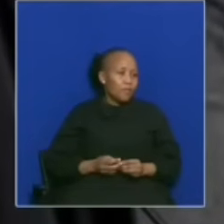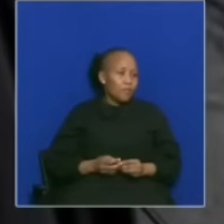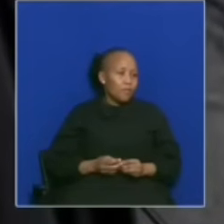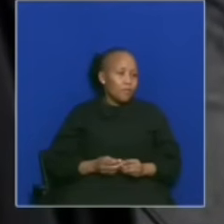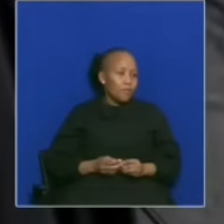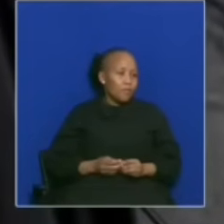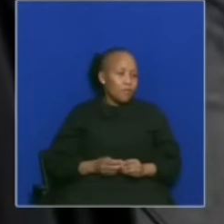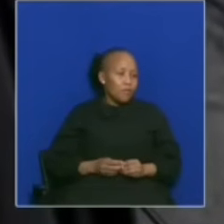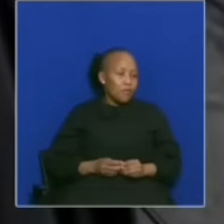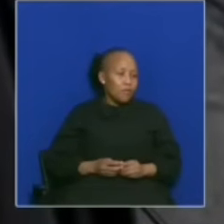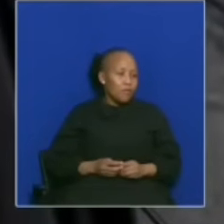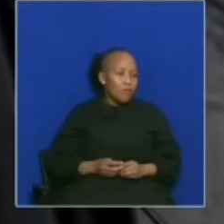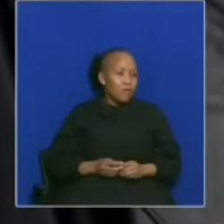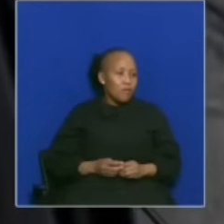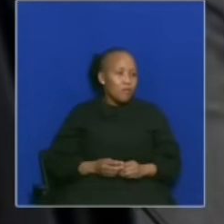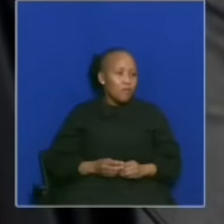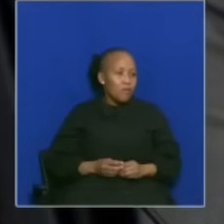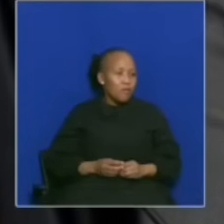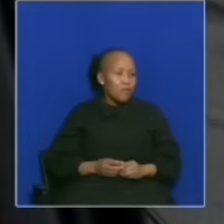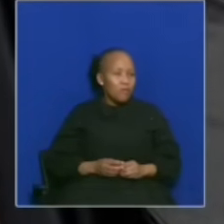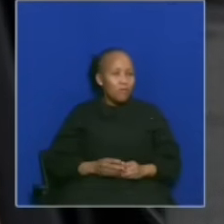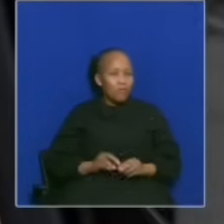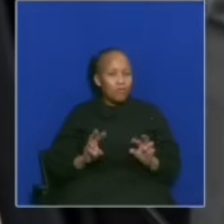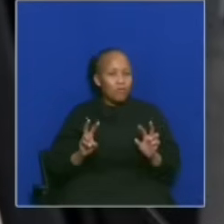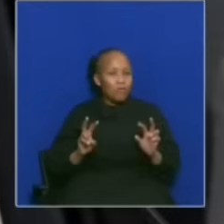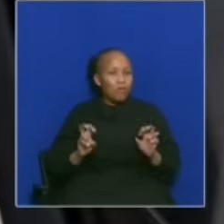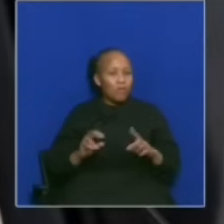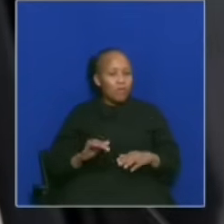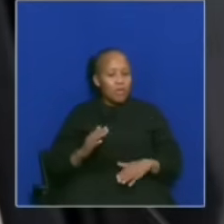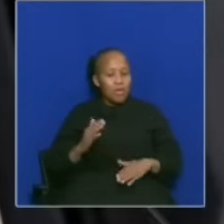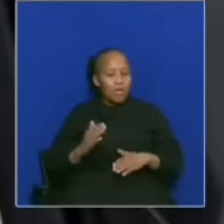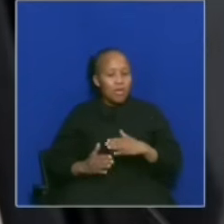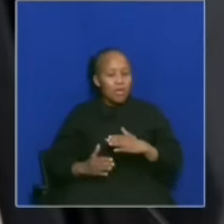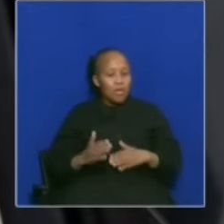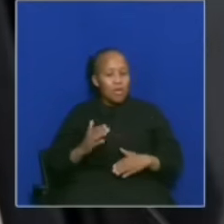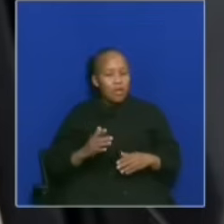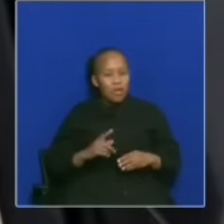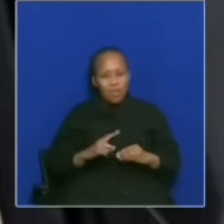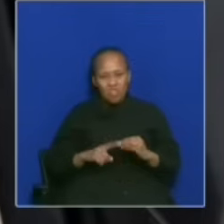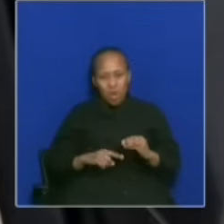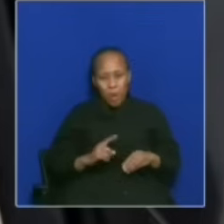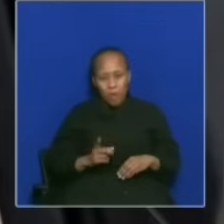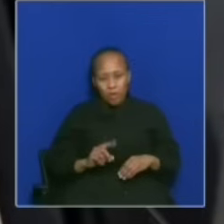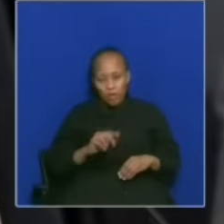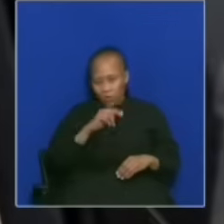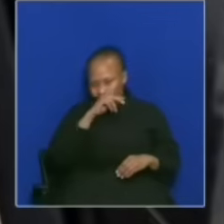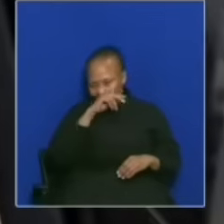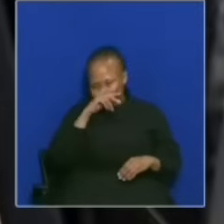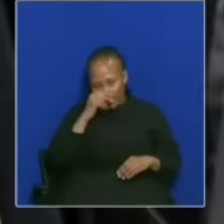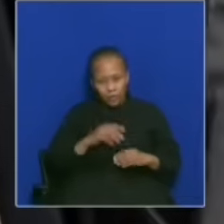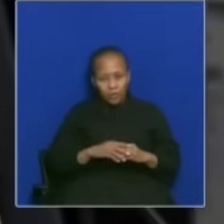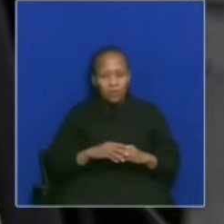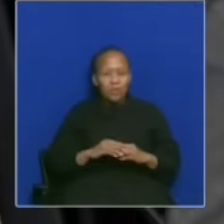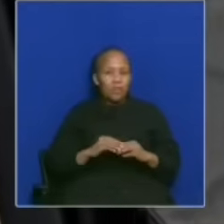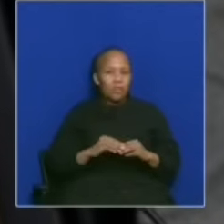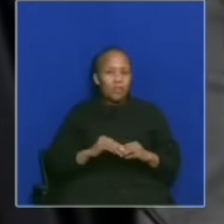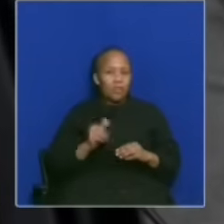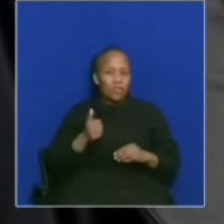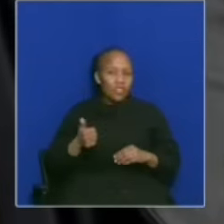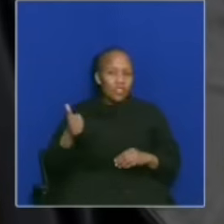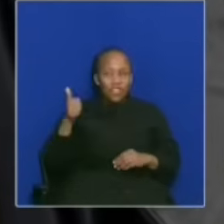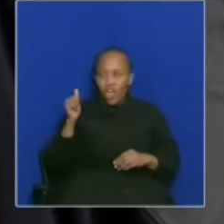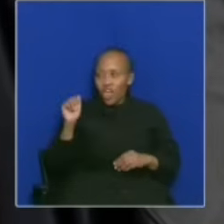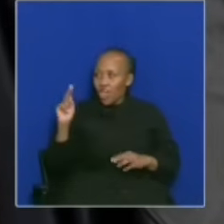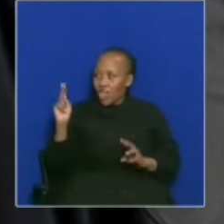I've come to the end of that topic about the apparent alliance between General Khan and Carne